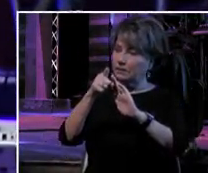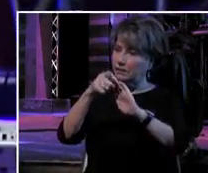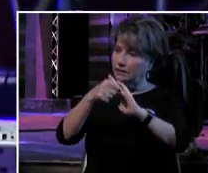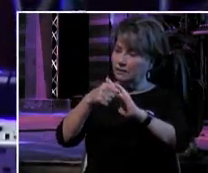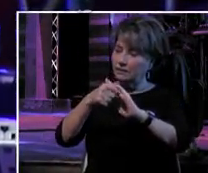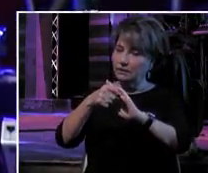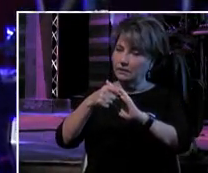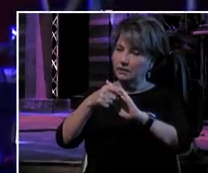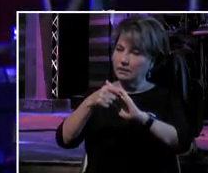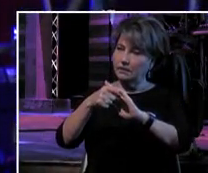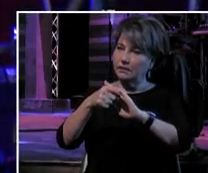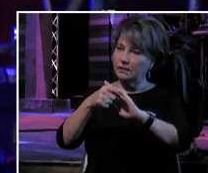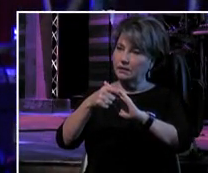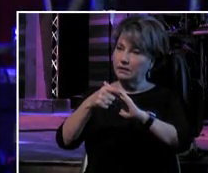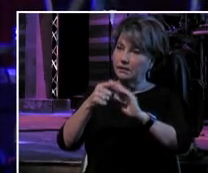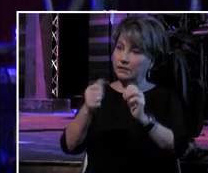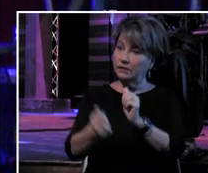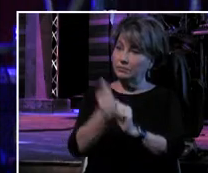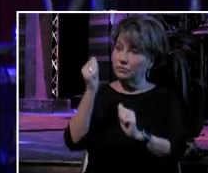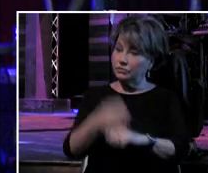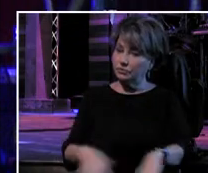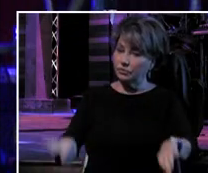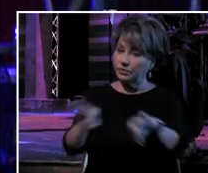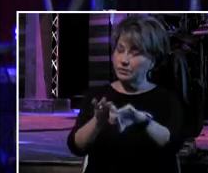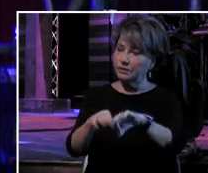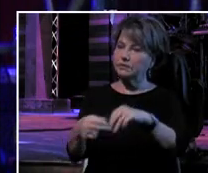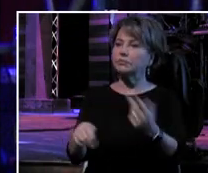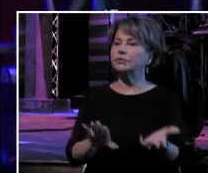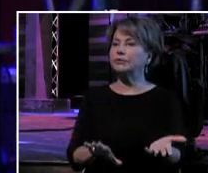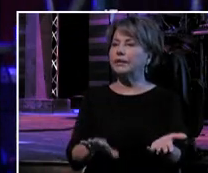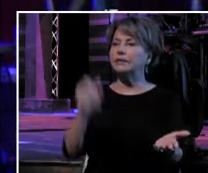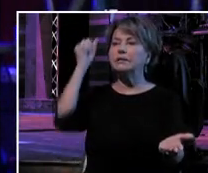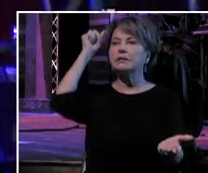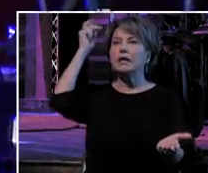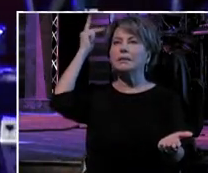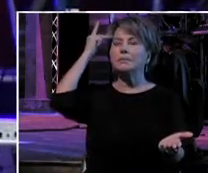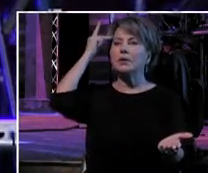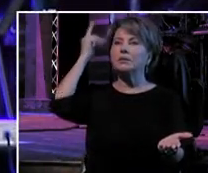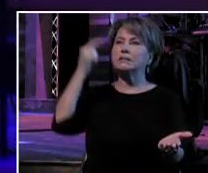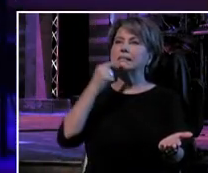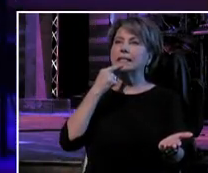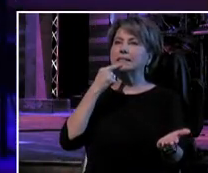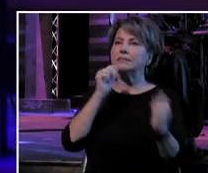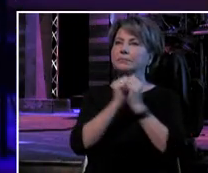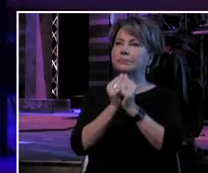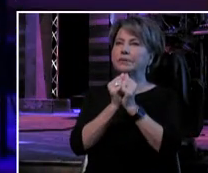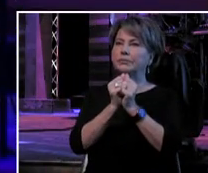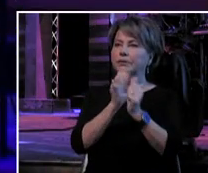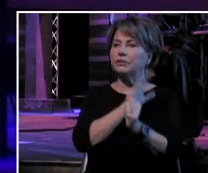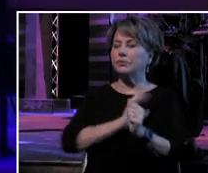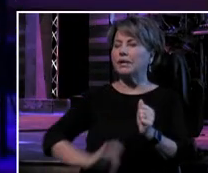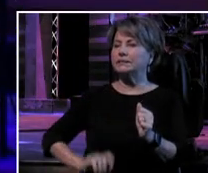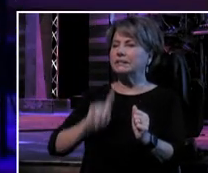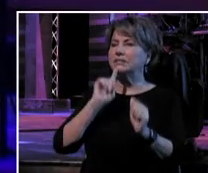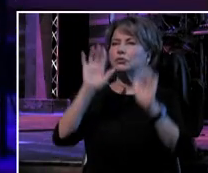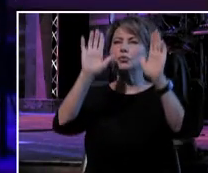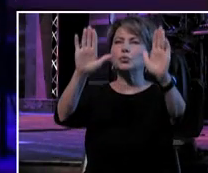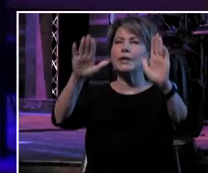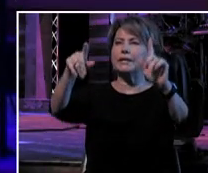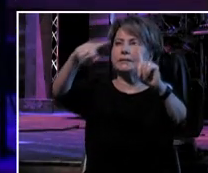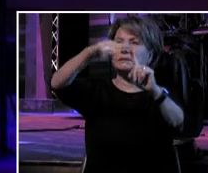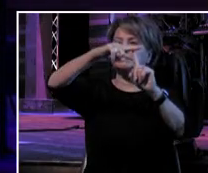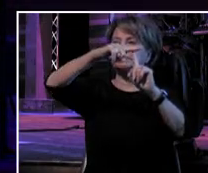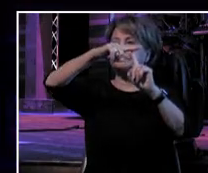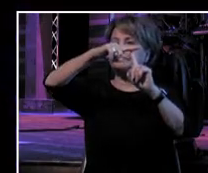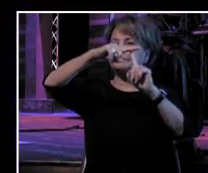the moment at death. And what does Paul say? To be with Christ is great, great gain. So